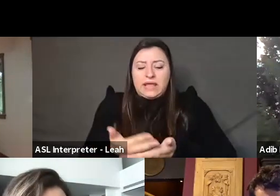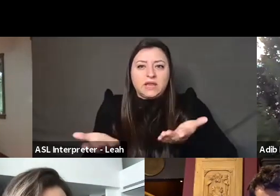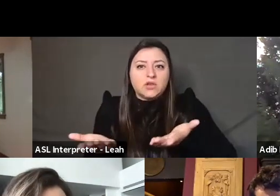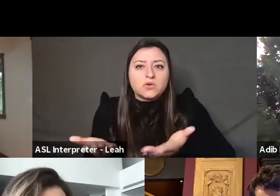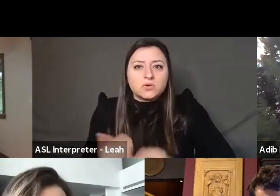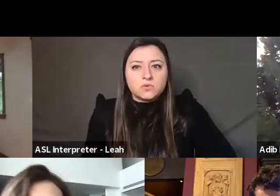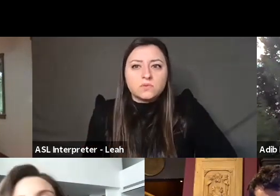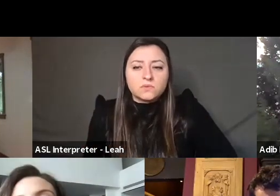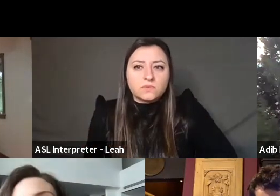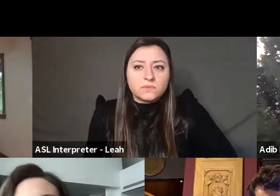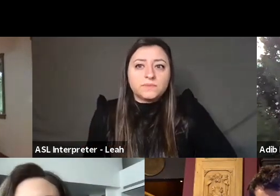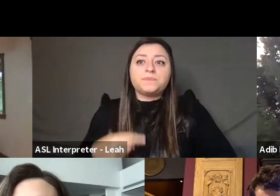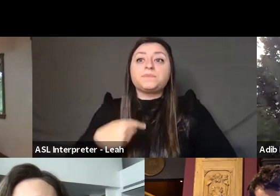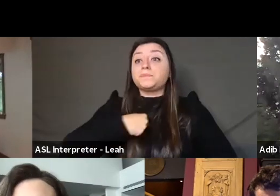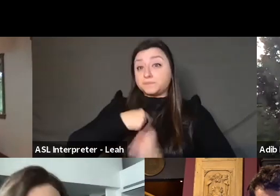And